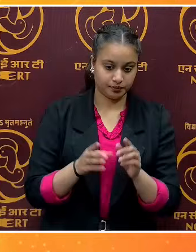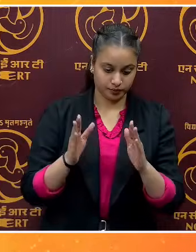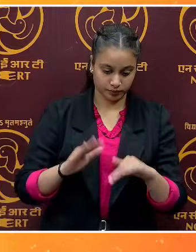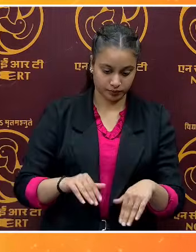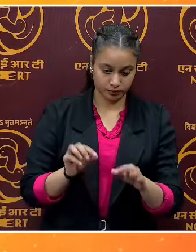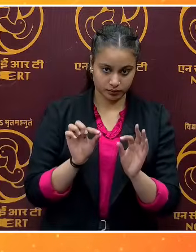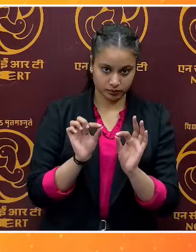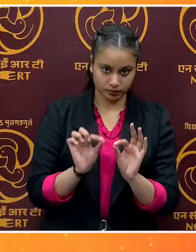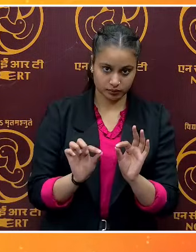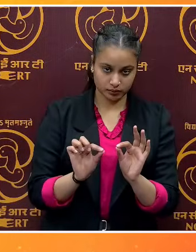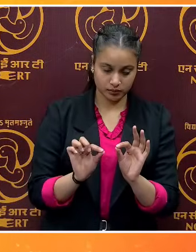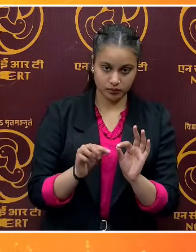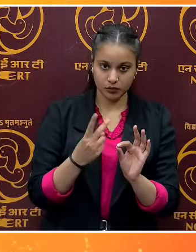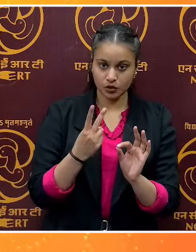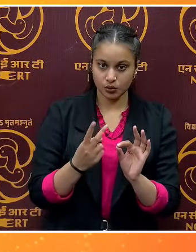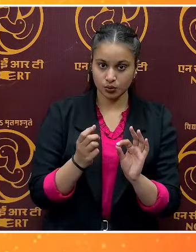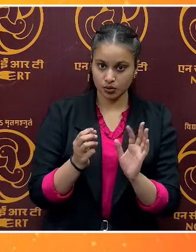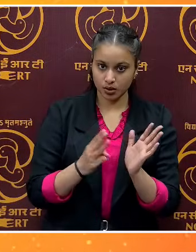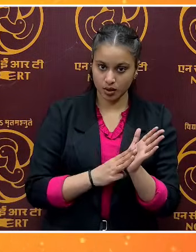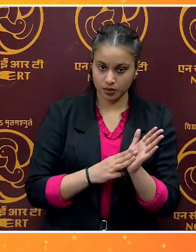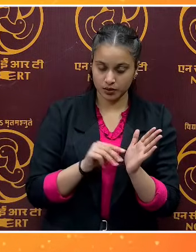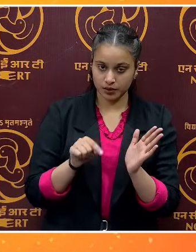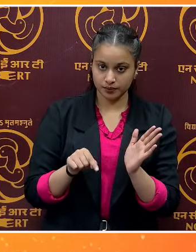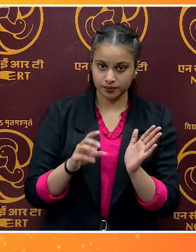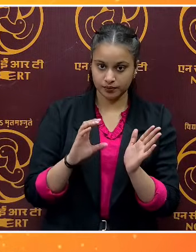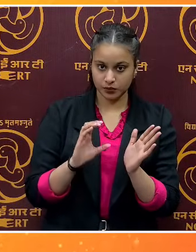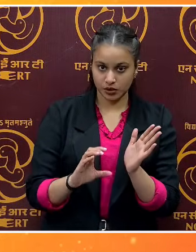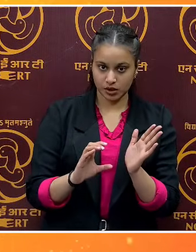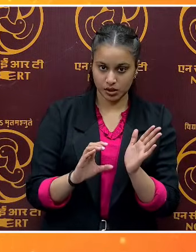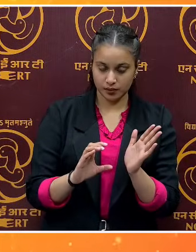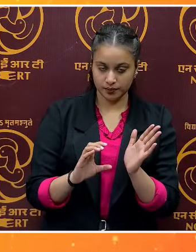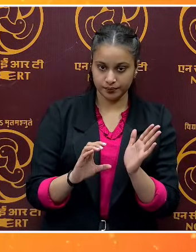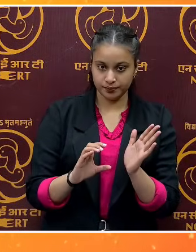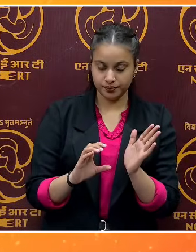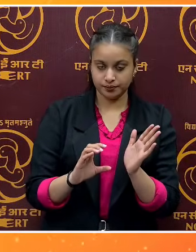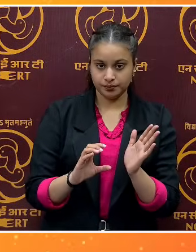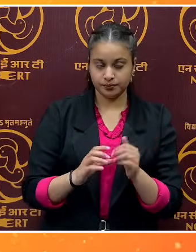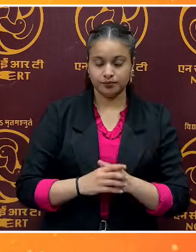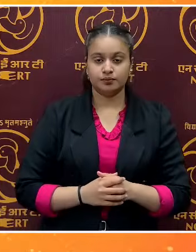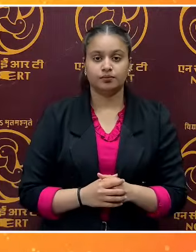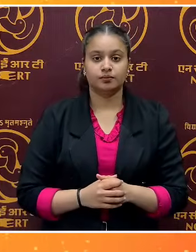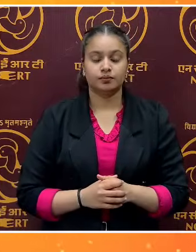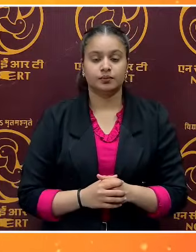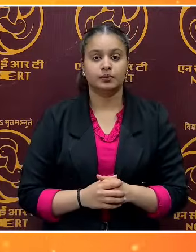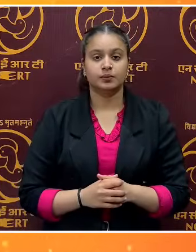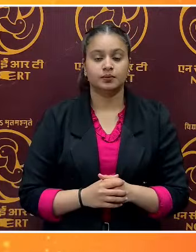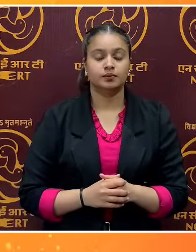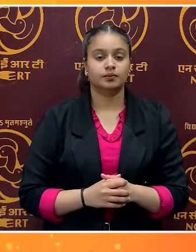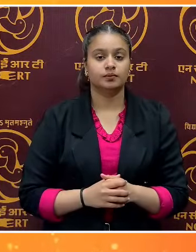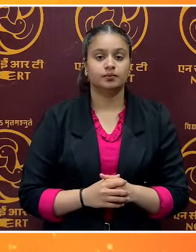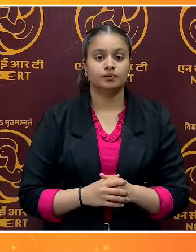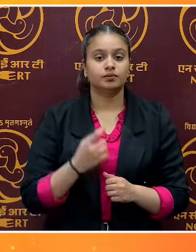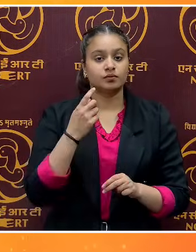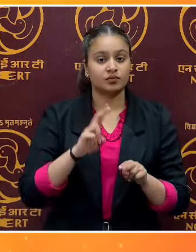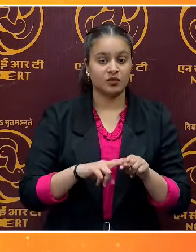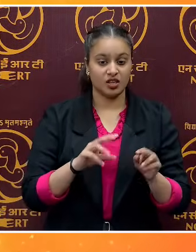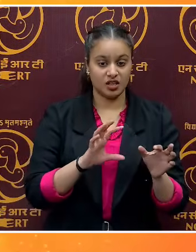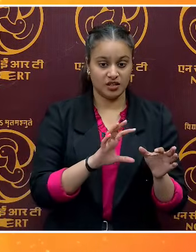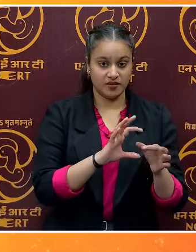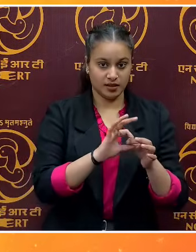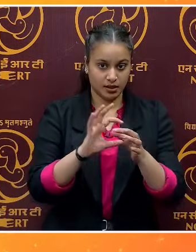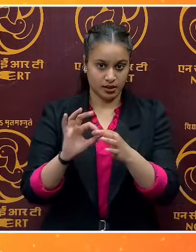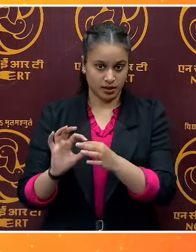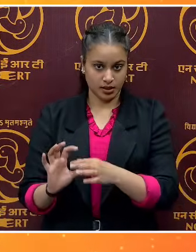also let me mark this as 2 centimeters on both the sides of point N. Now, if I join this,